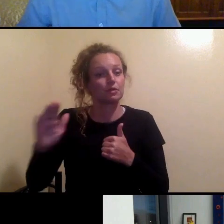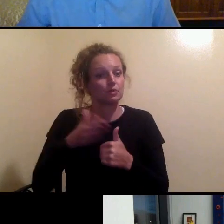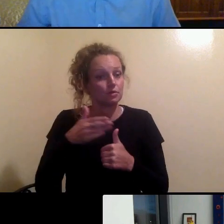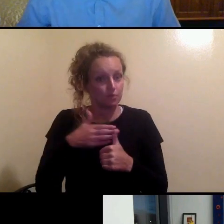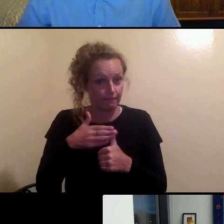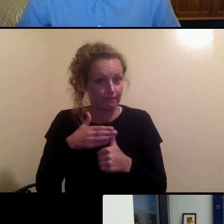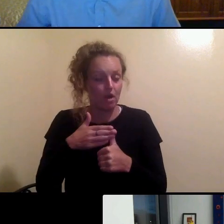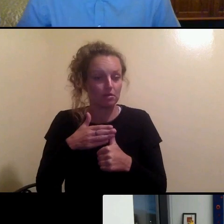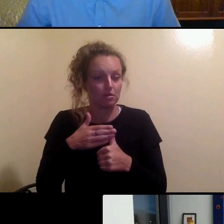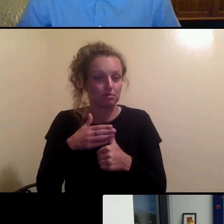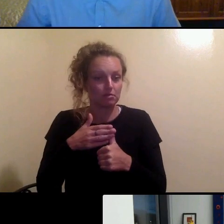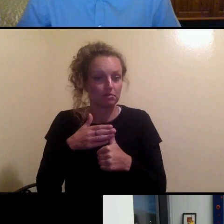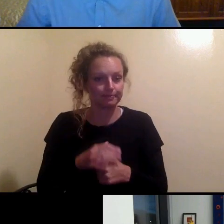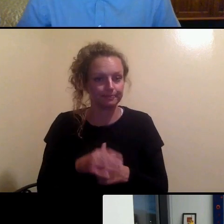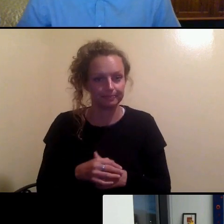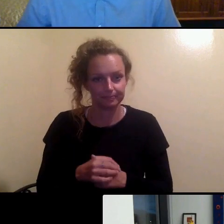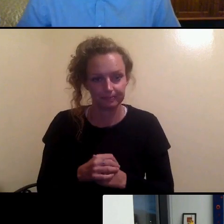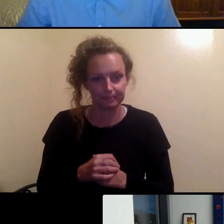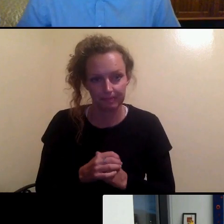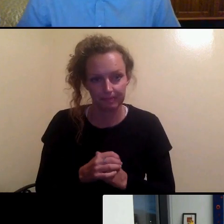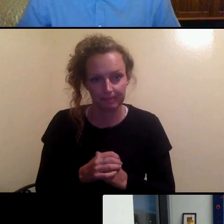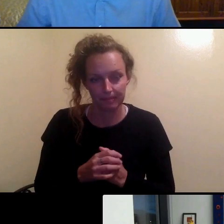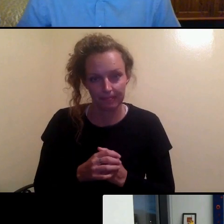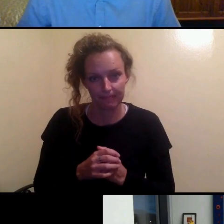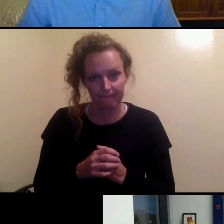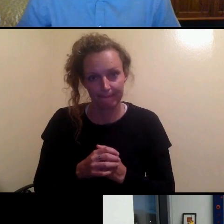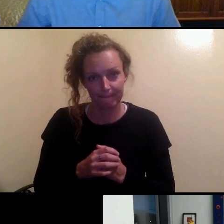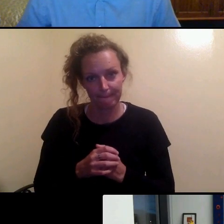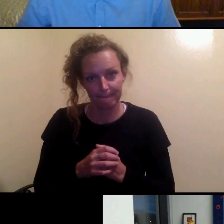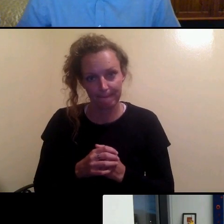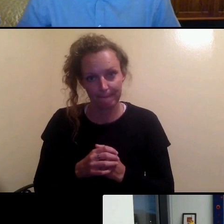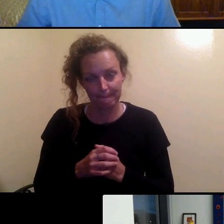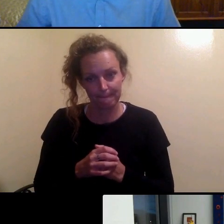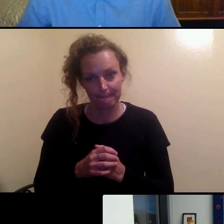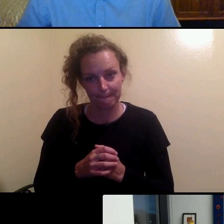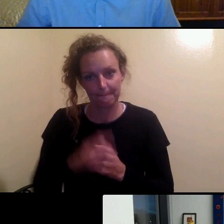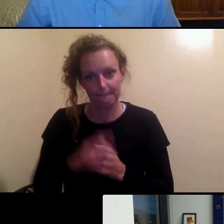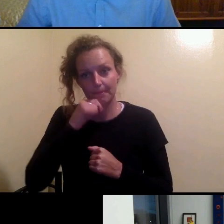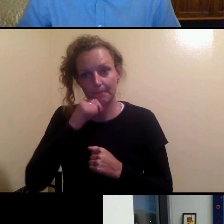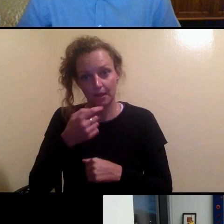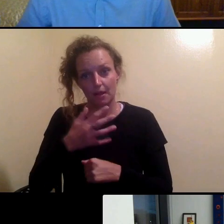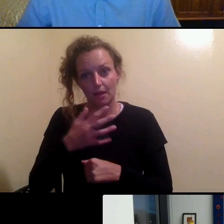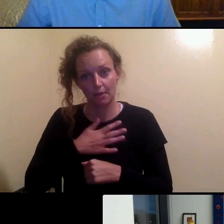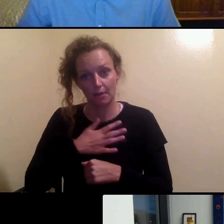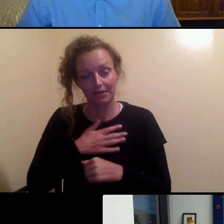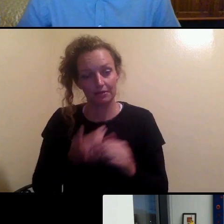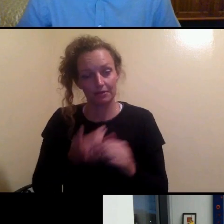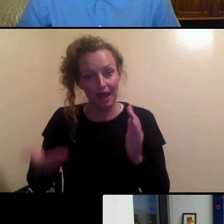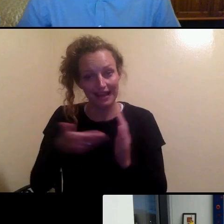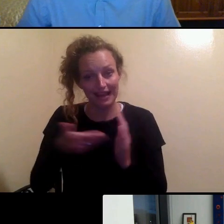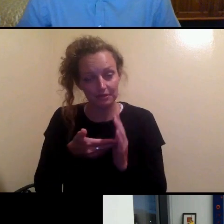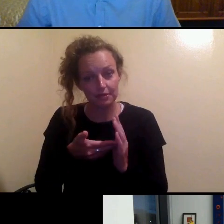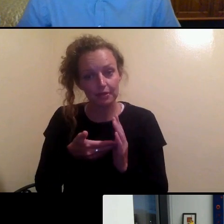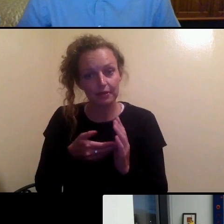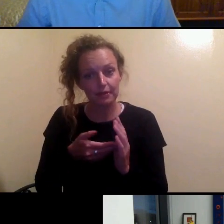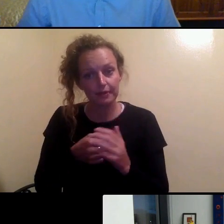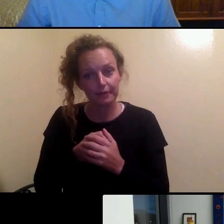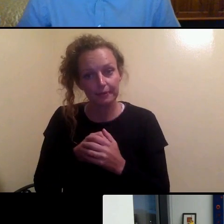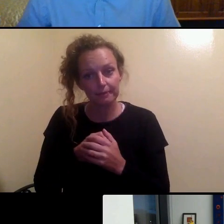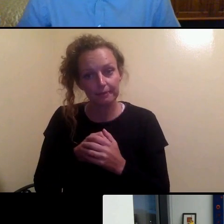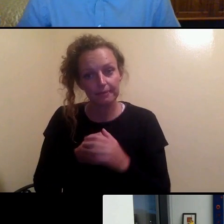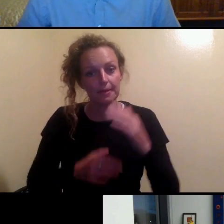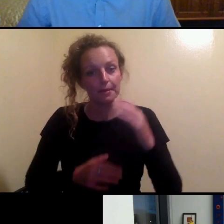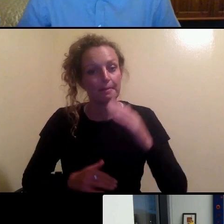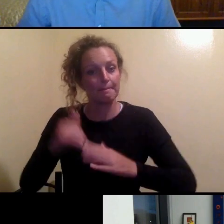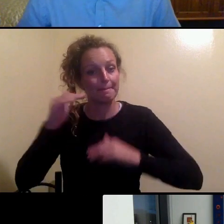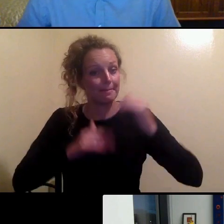and sustainability and then changing the focus for your client. But I would like to add it to that. First of all, the building the value of your clients